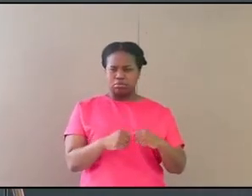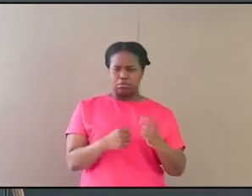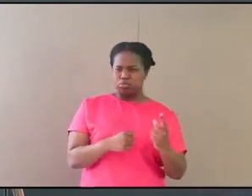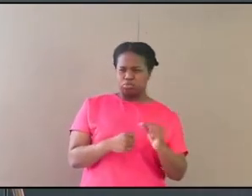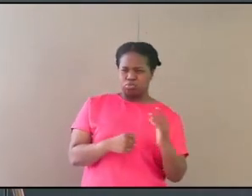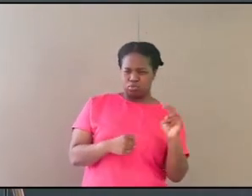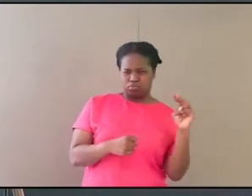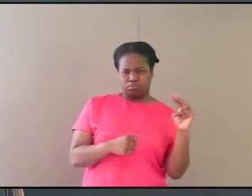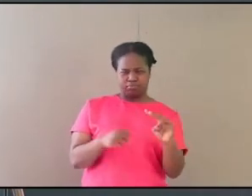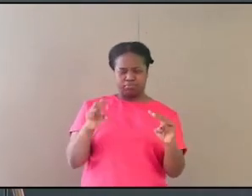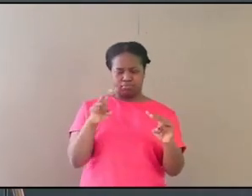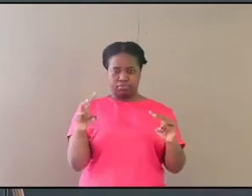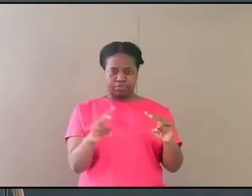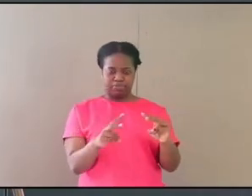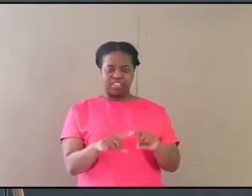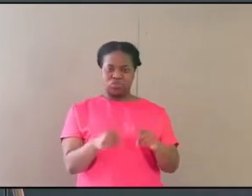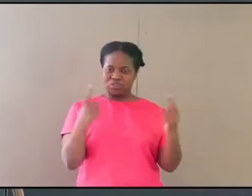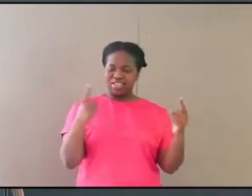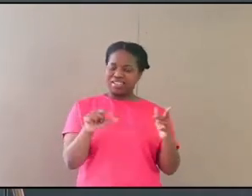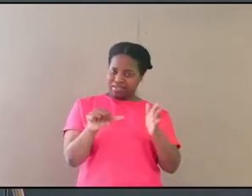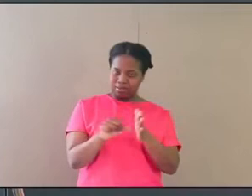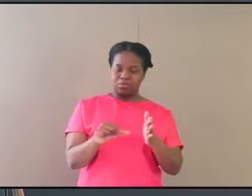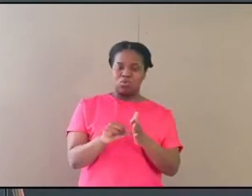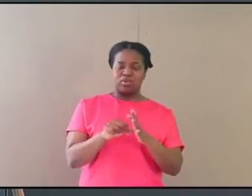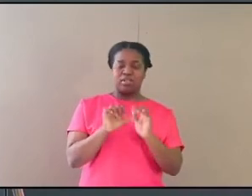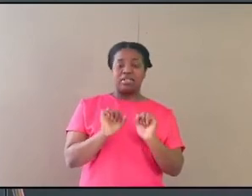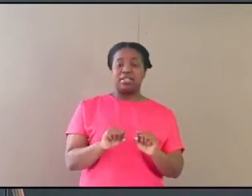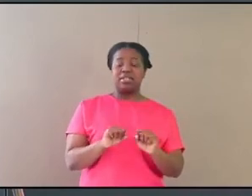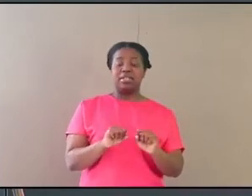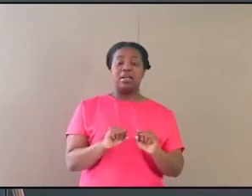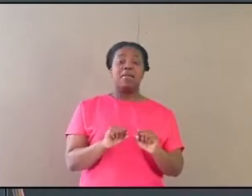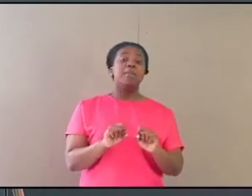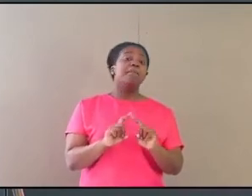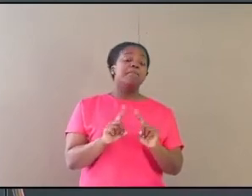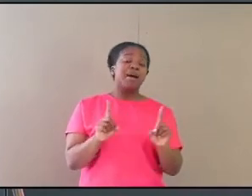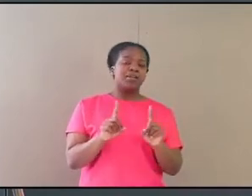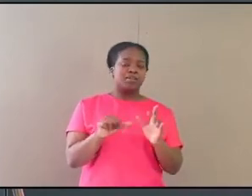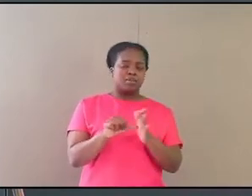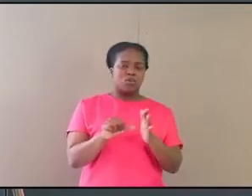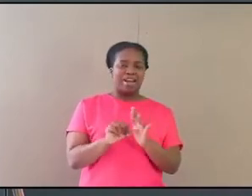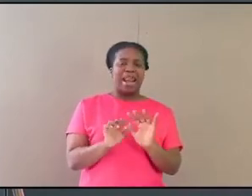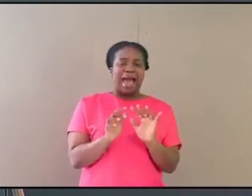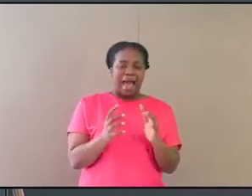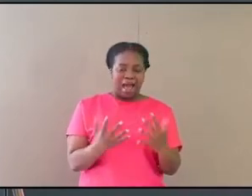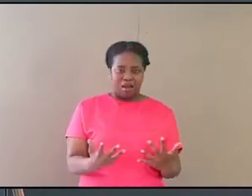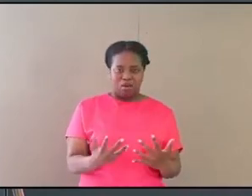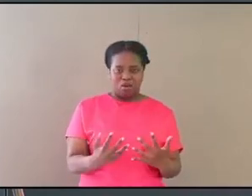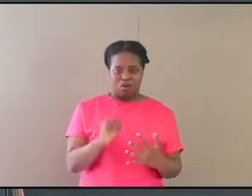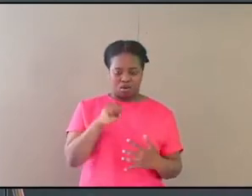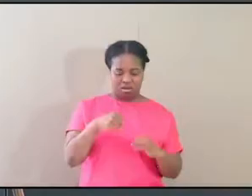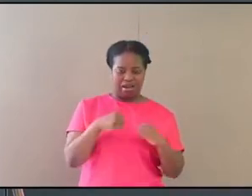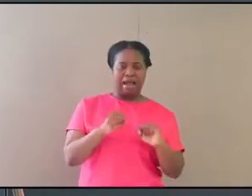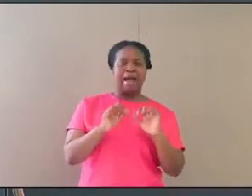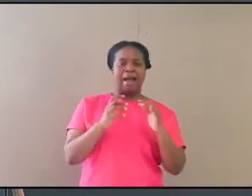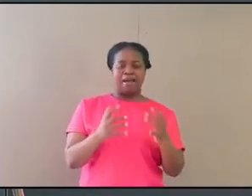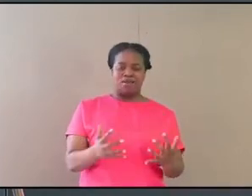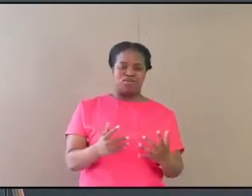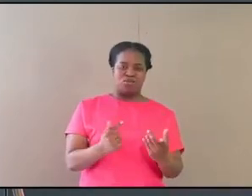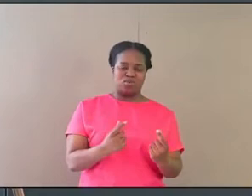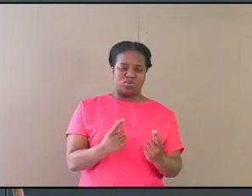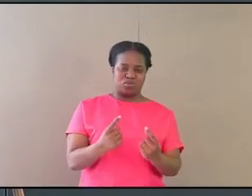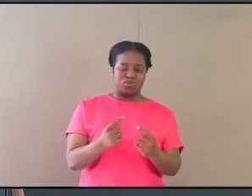some instances, it may be on the how. And I think as a nation, we always focus on